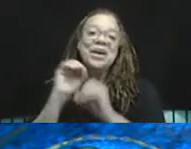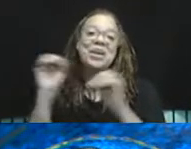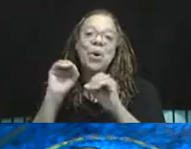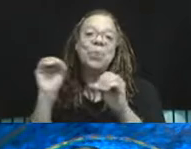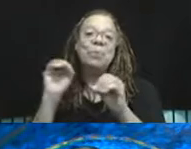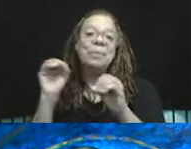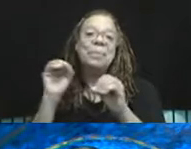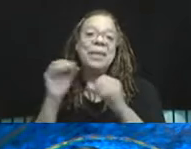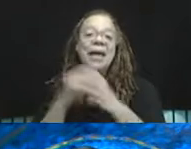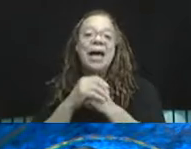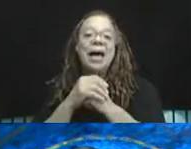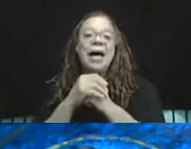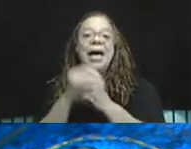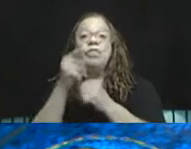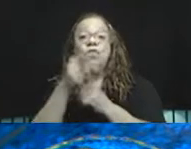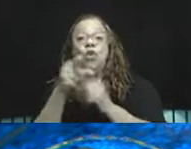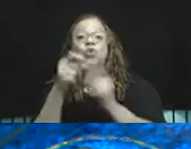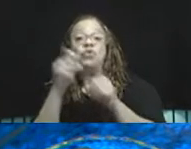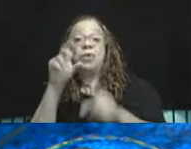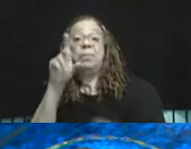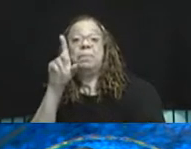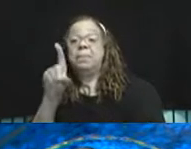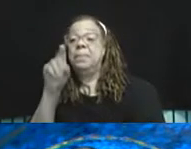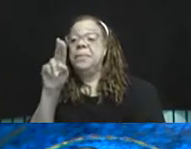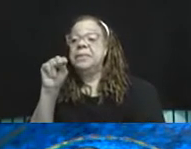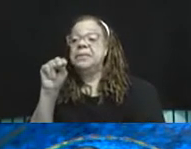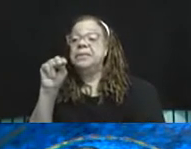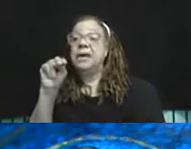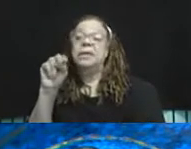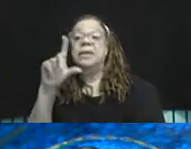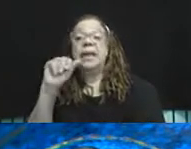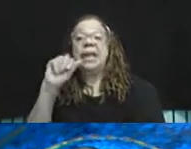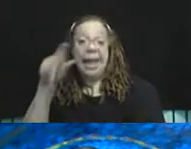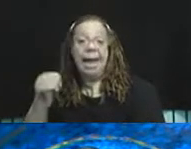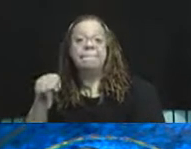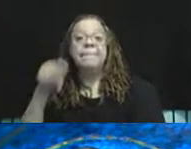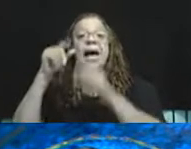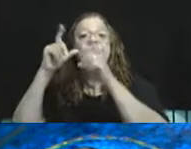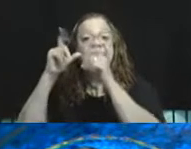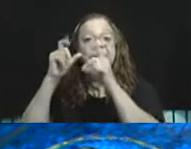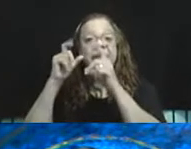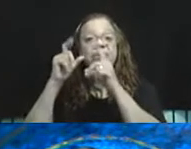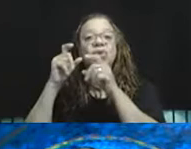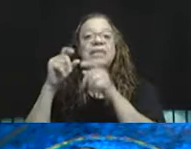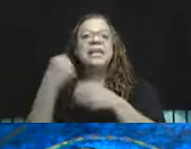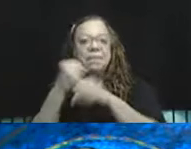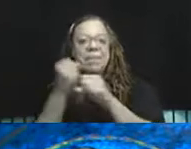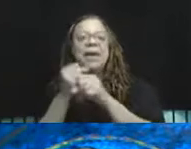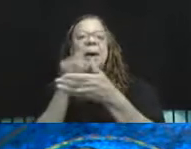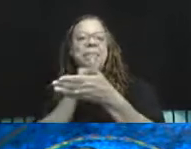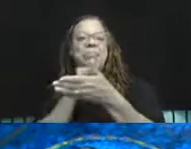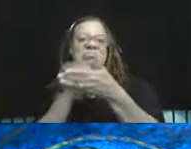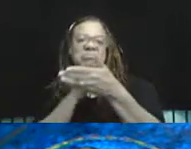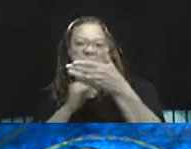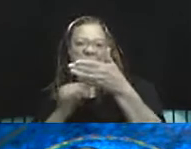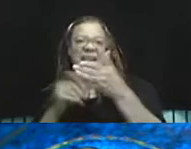was, that was from Dunlap, actually. I was like taking photos and drawing the lily pads. I'm like, I need to make a painting of this. And this just kind